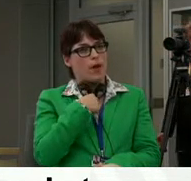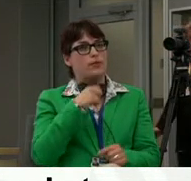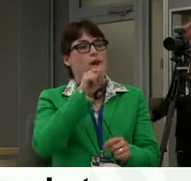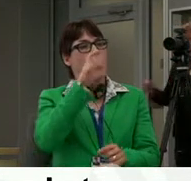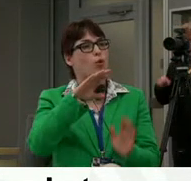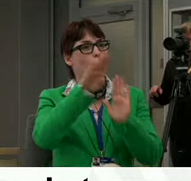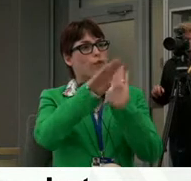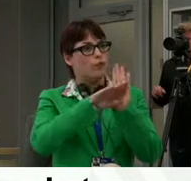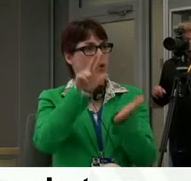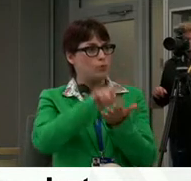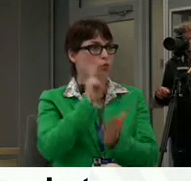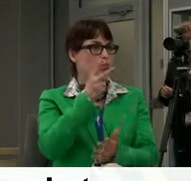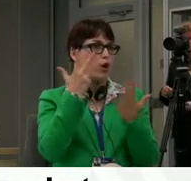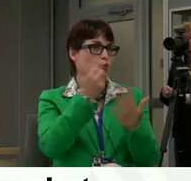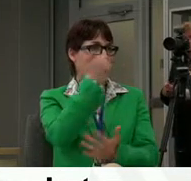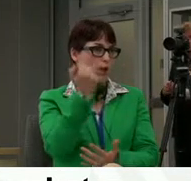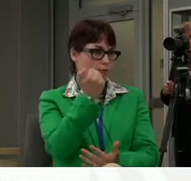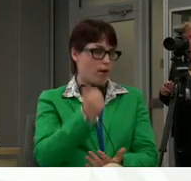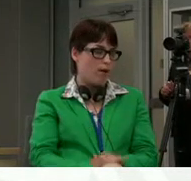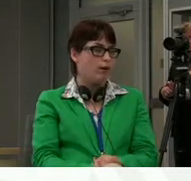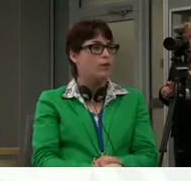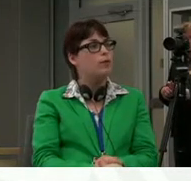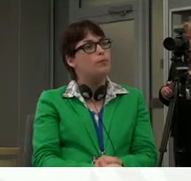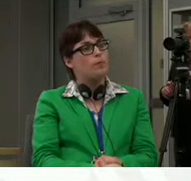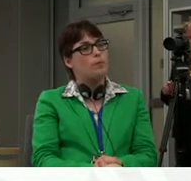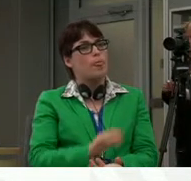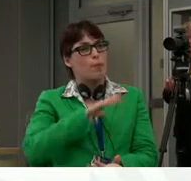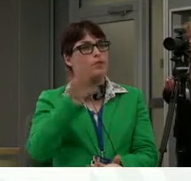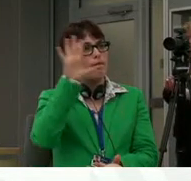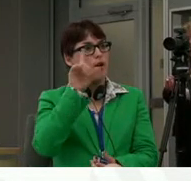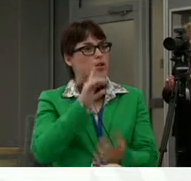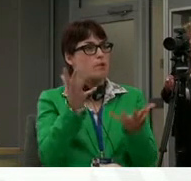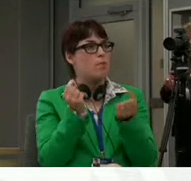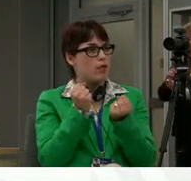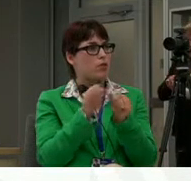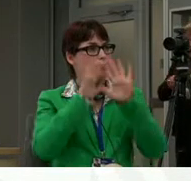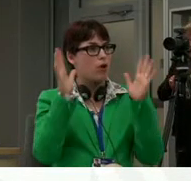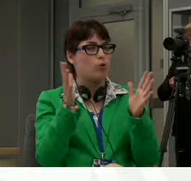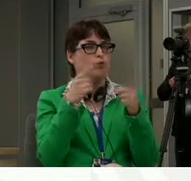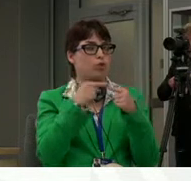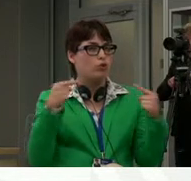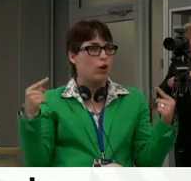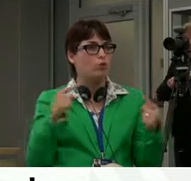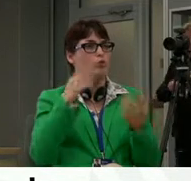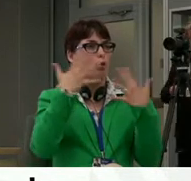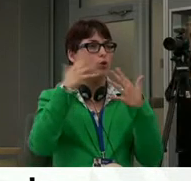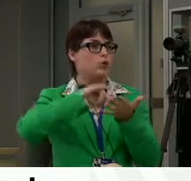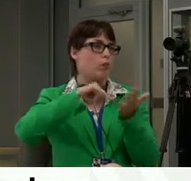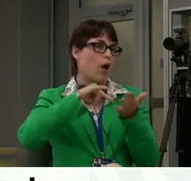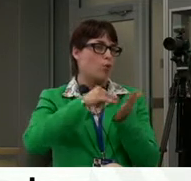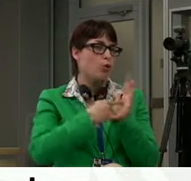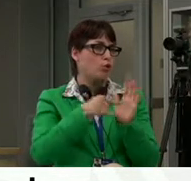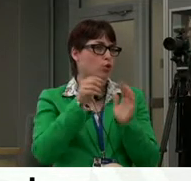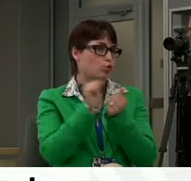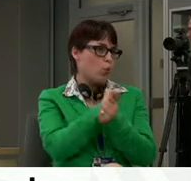life. We ratified in Latvia the UN Convention in 2008. After that, the government has adopted